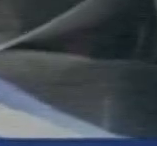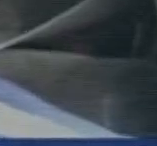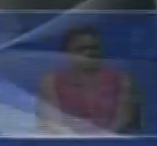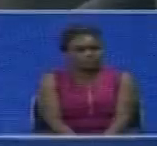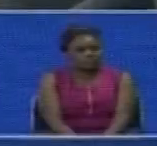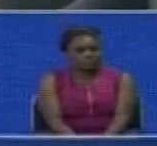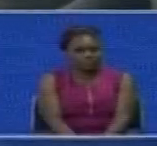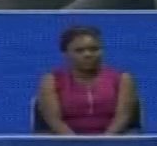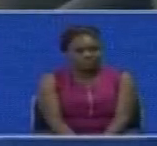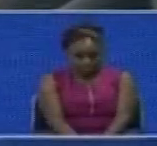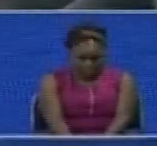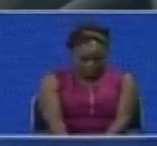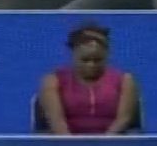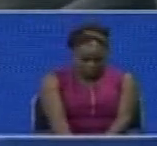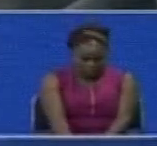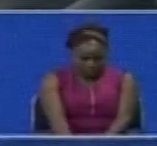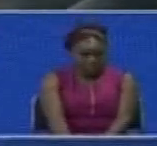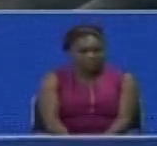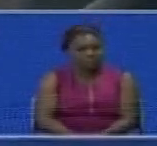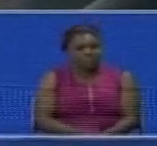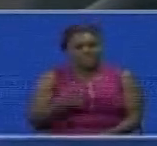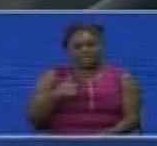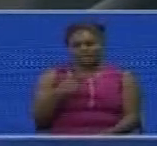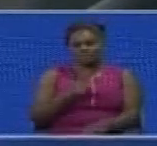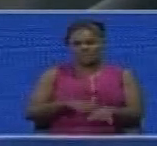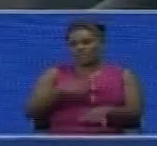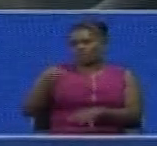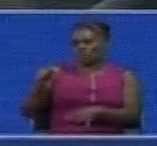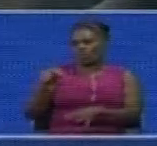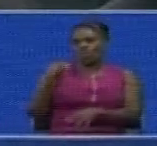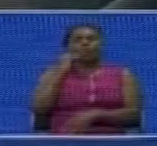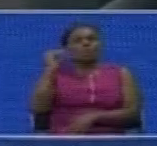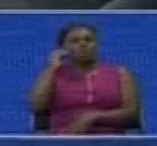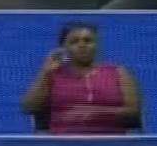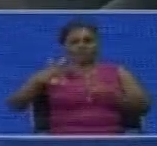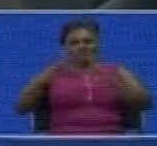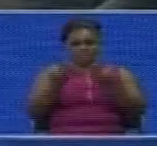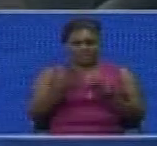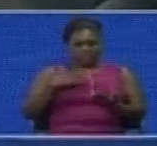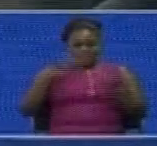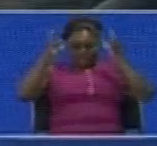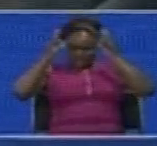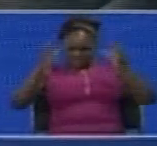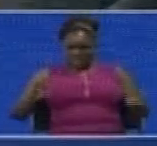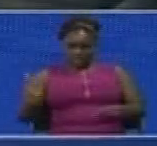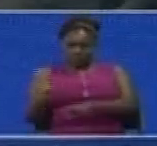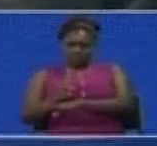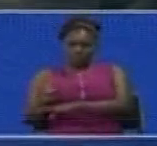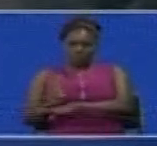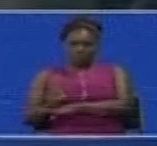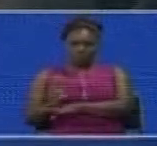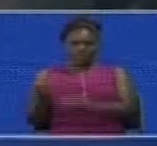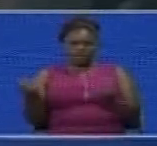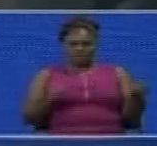Today, as I was going home with my family, I decided to use my